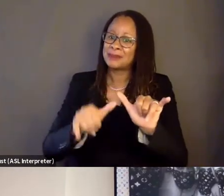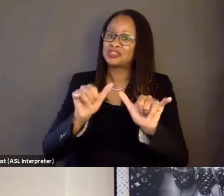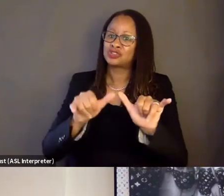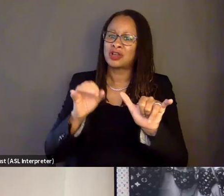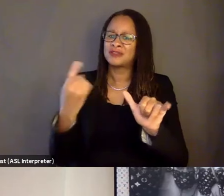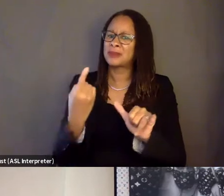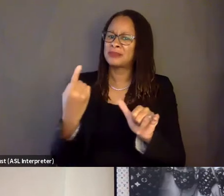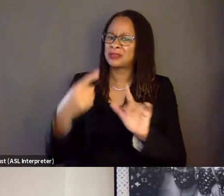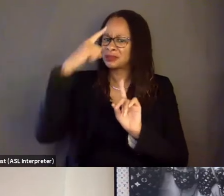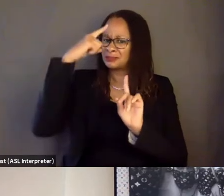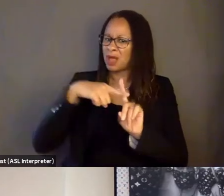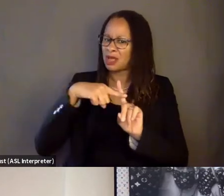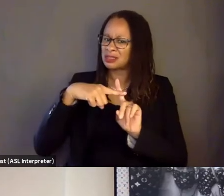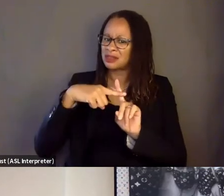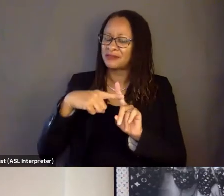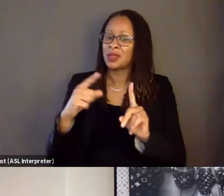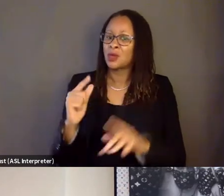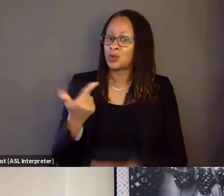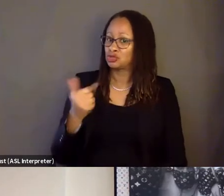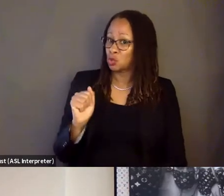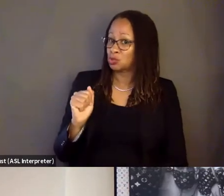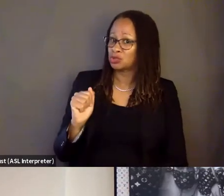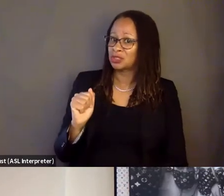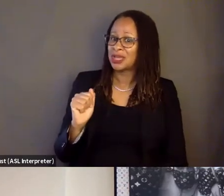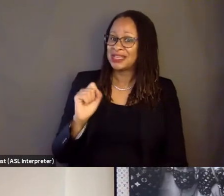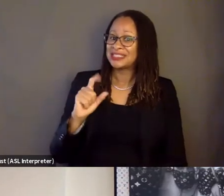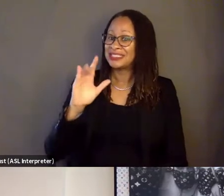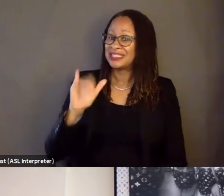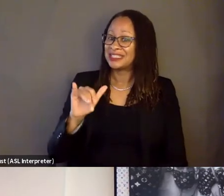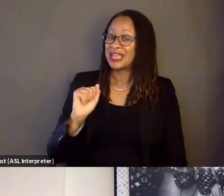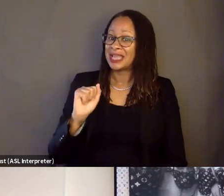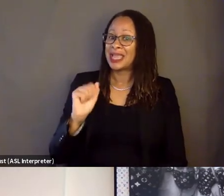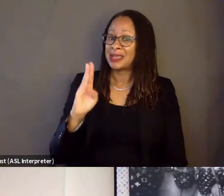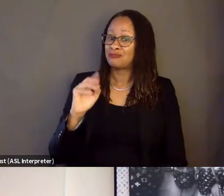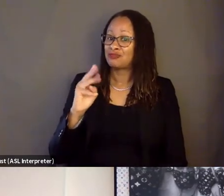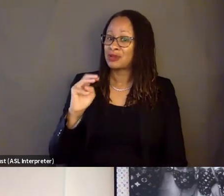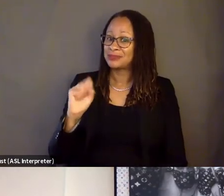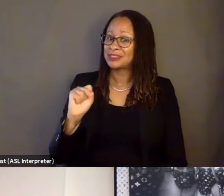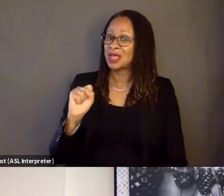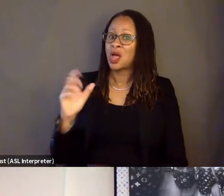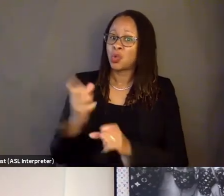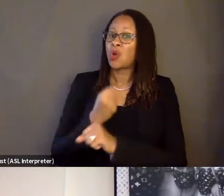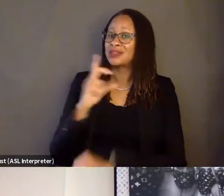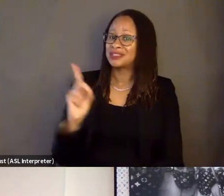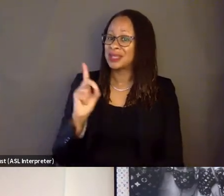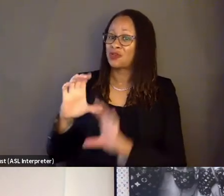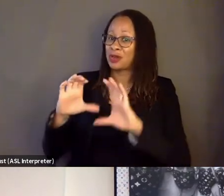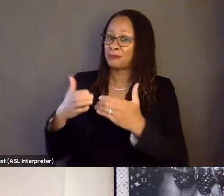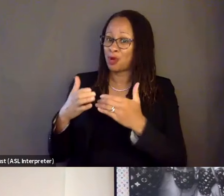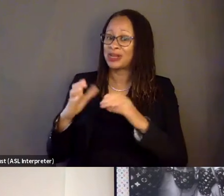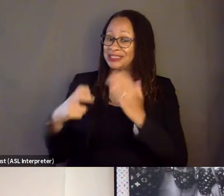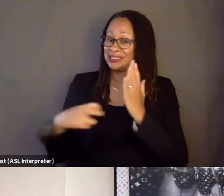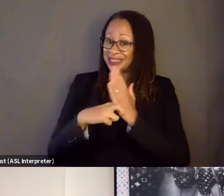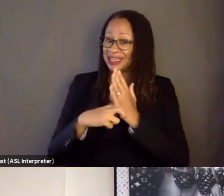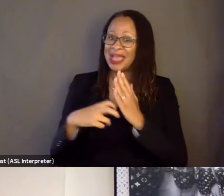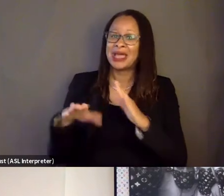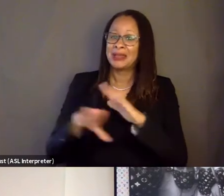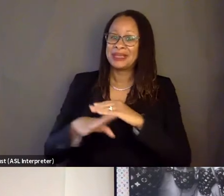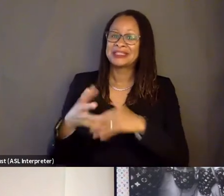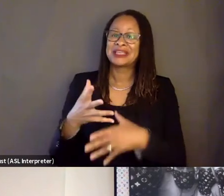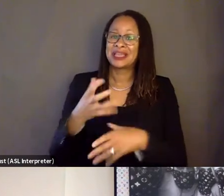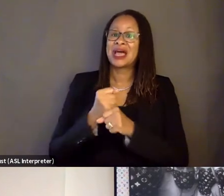right? That in Georgia, Stacey Abrams won the Democratic Party ticket and basically, you know, got as many